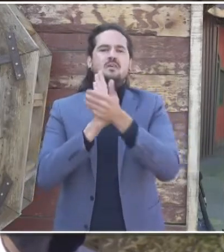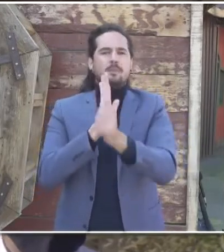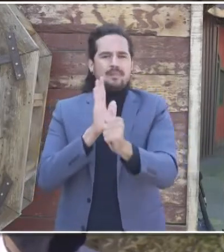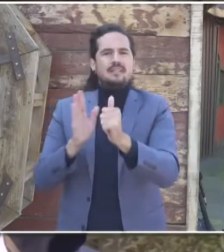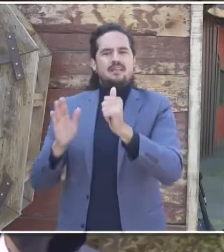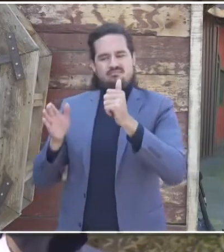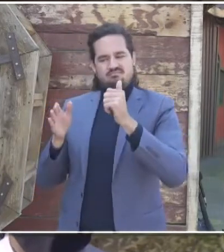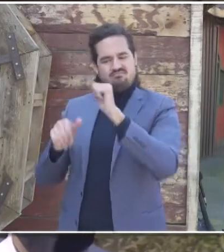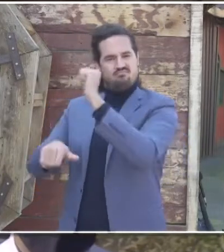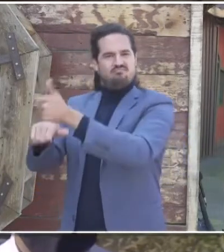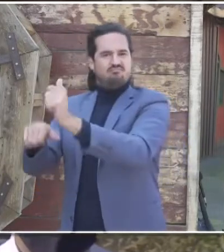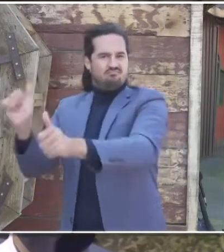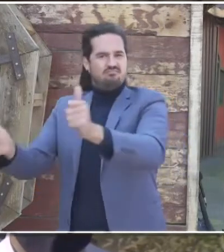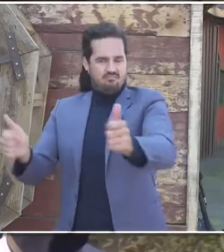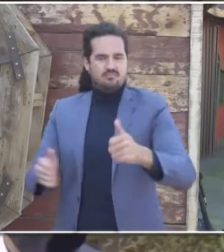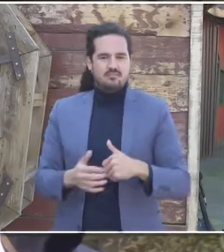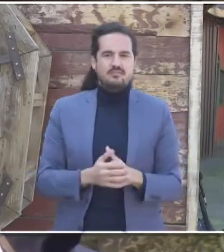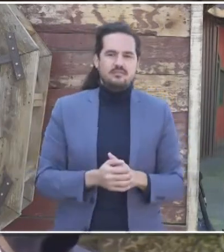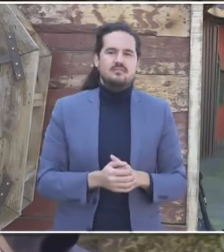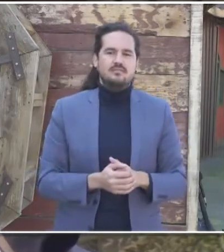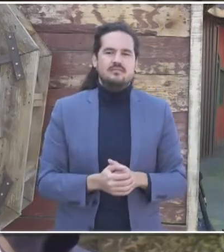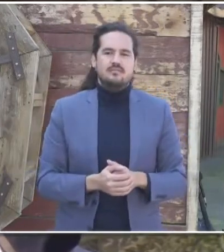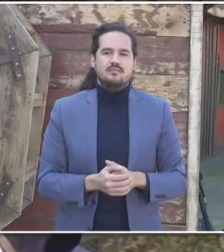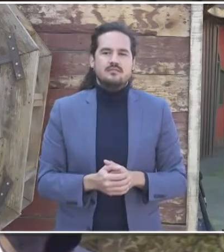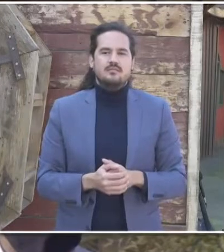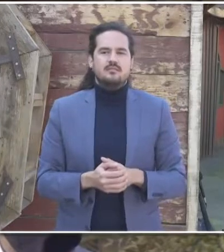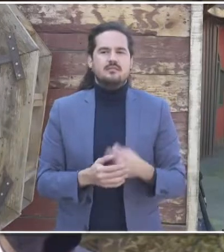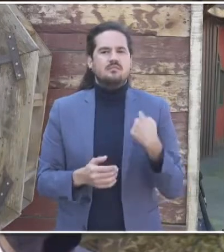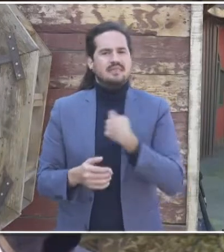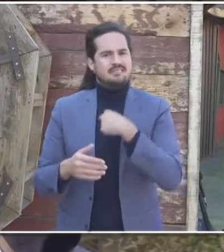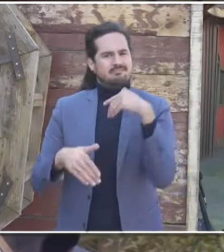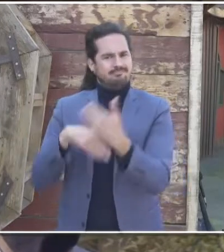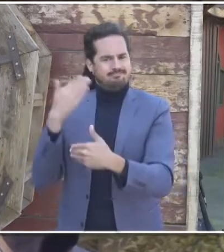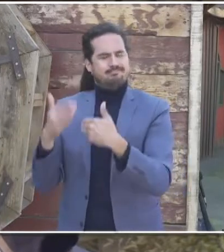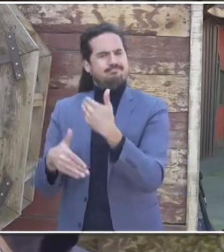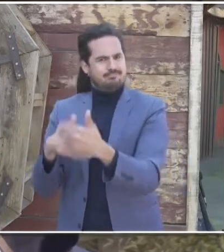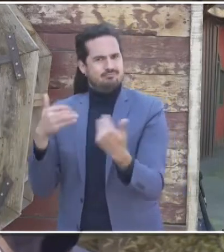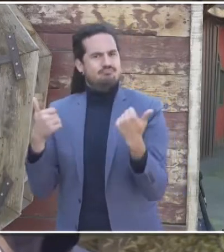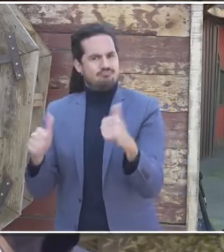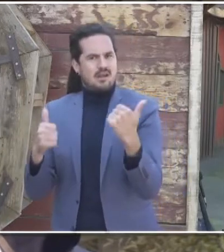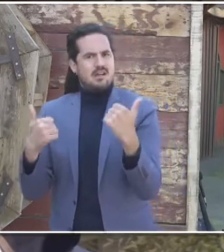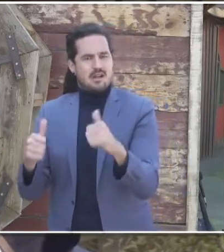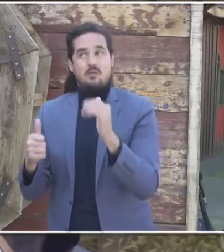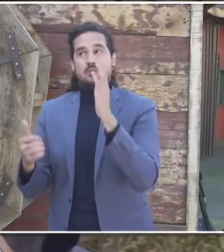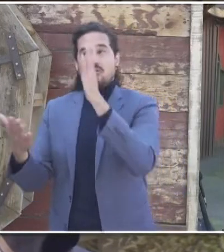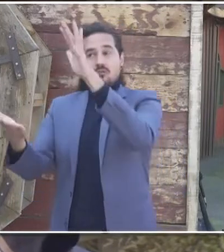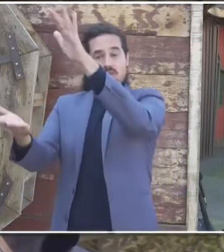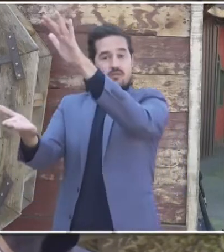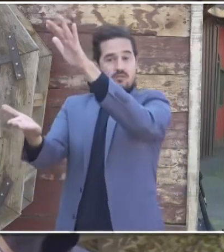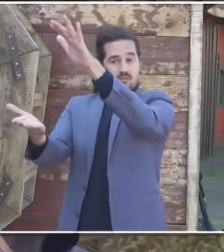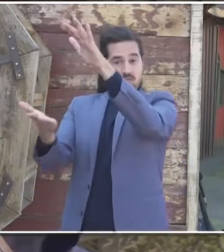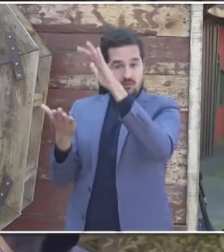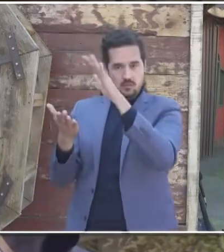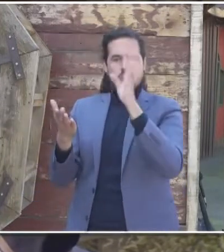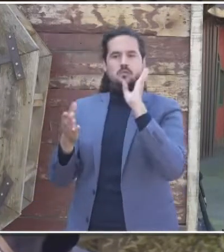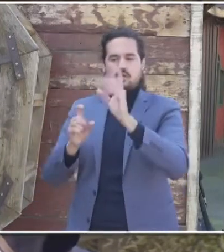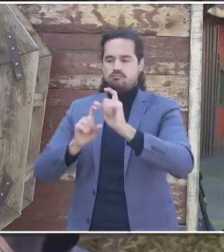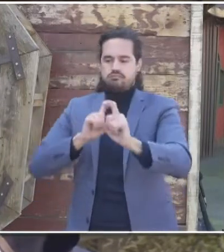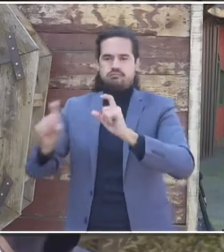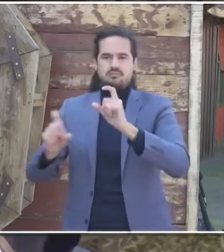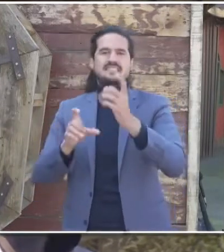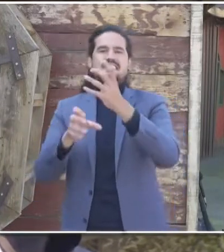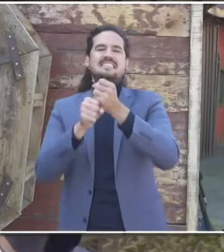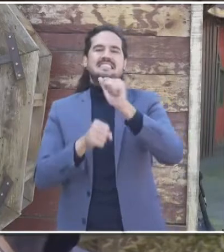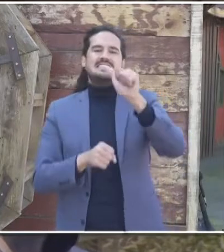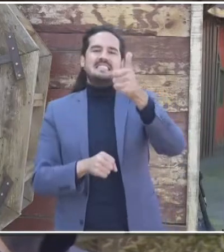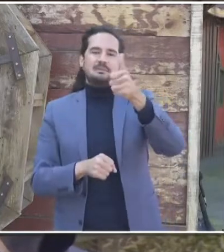get up to 1 million, of which California will receive roughly 10% of that allocation. Accordingly, we are about